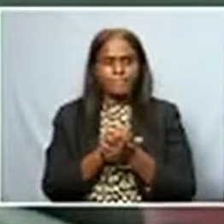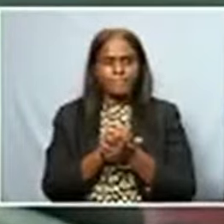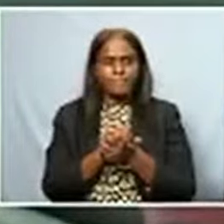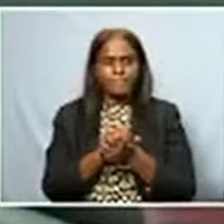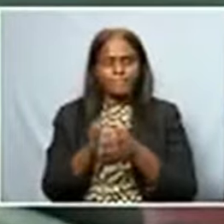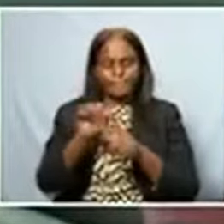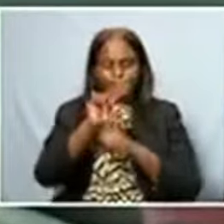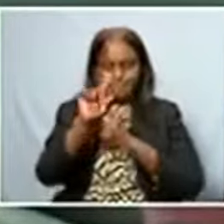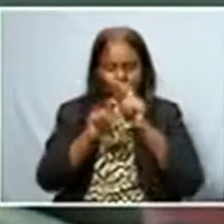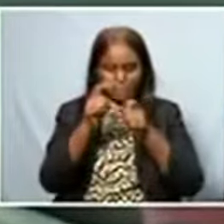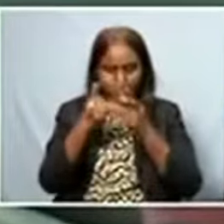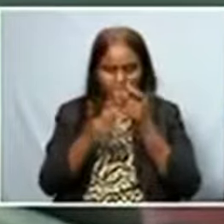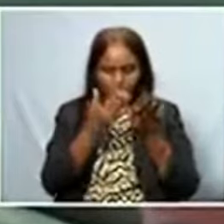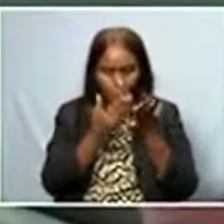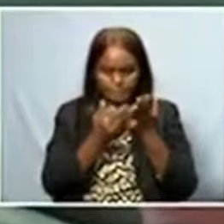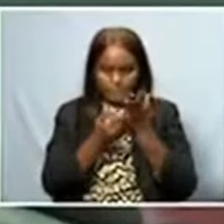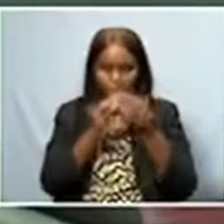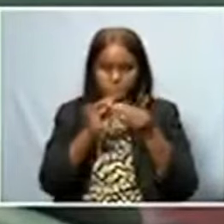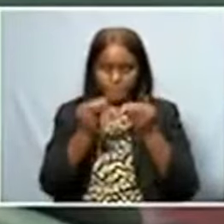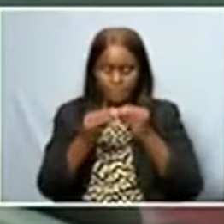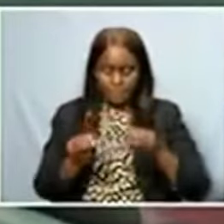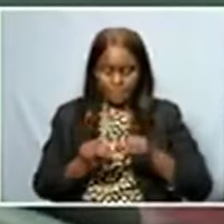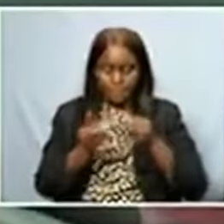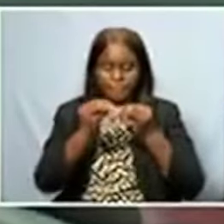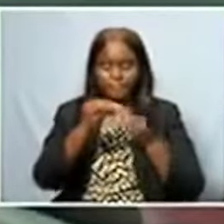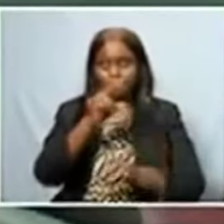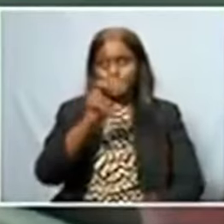The question is that head total